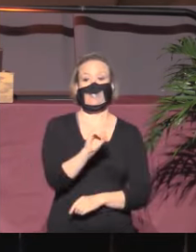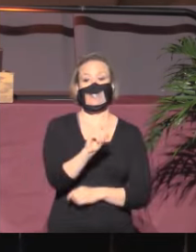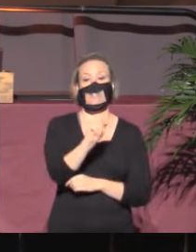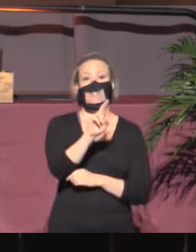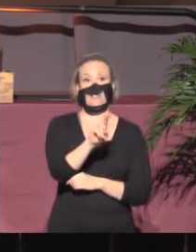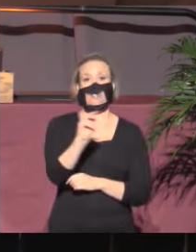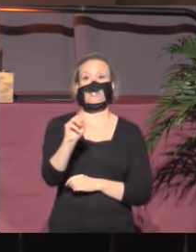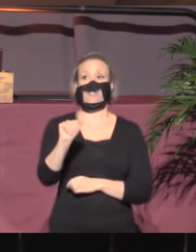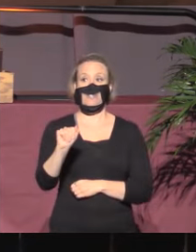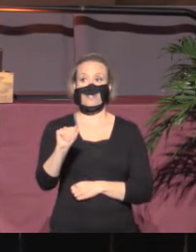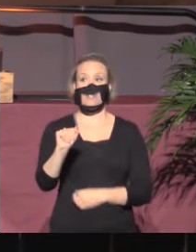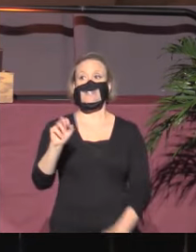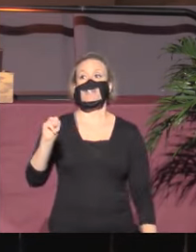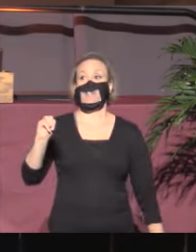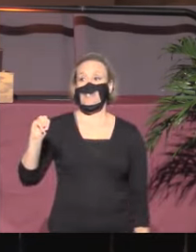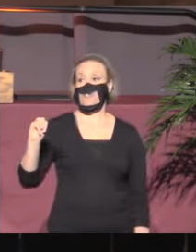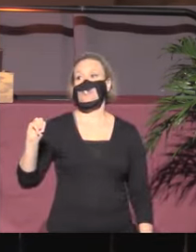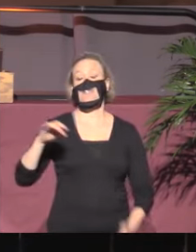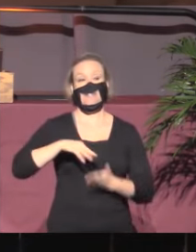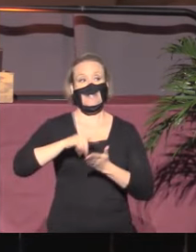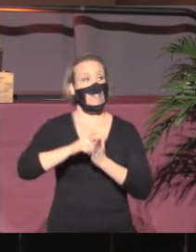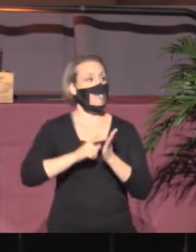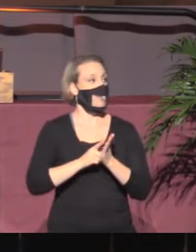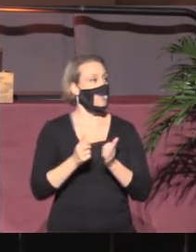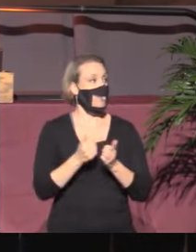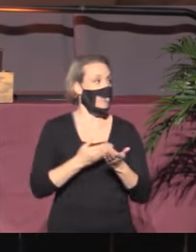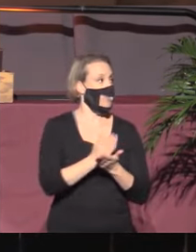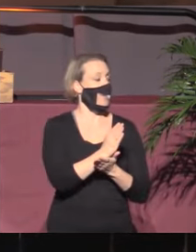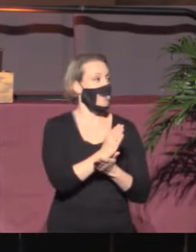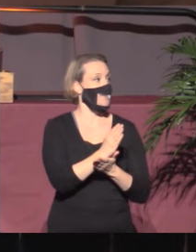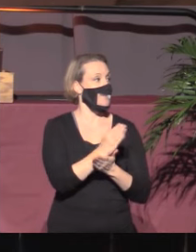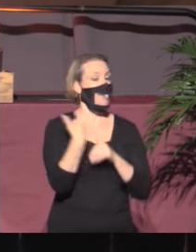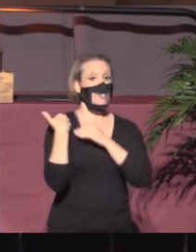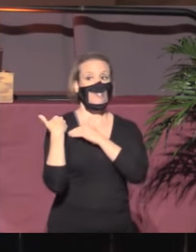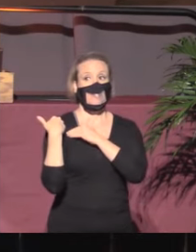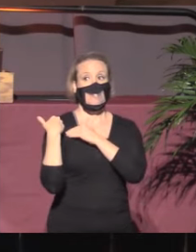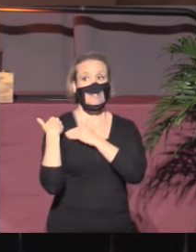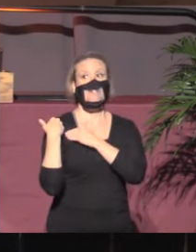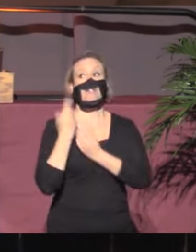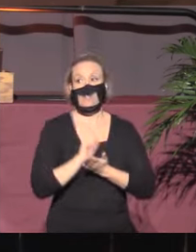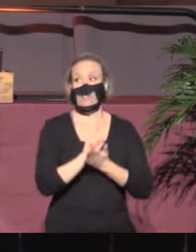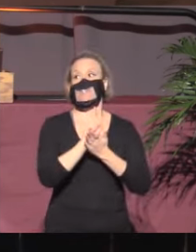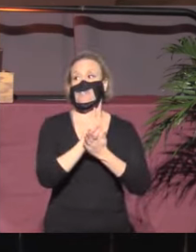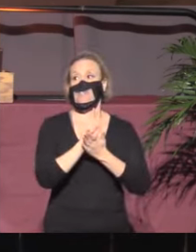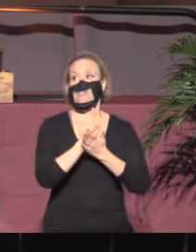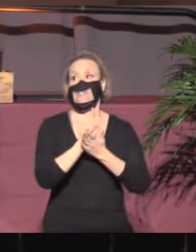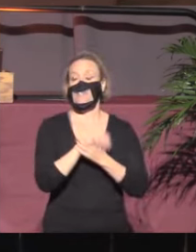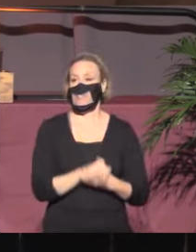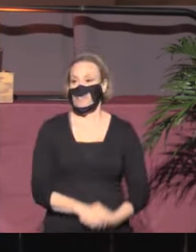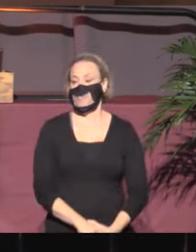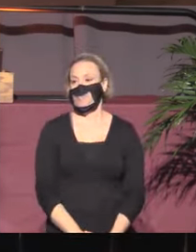of Arts, and Master in the Study of Law with all the rights, duties, and privileges thereunto appertaining.